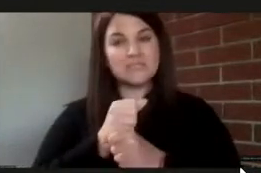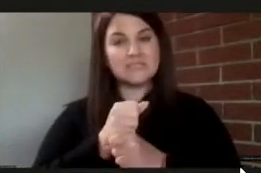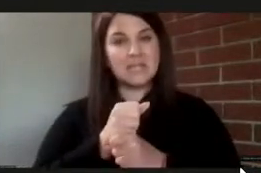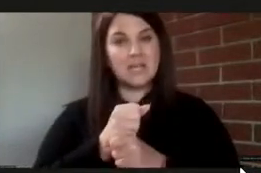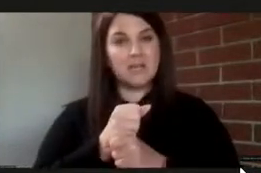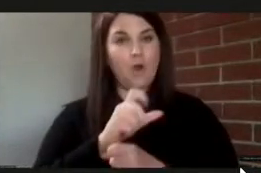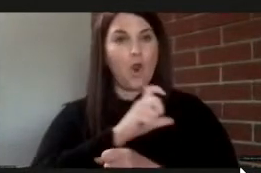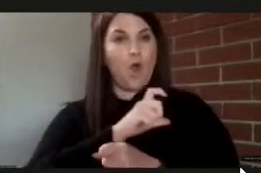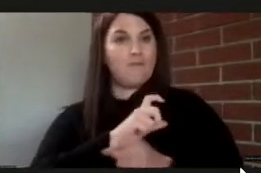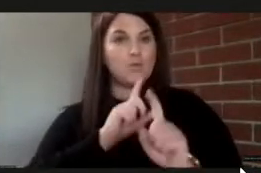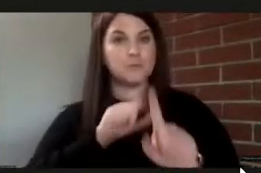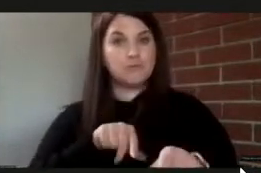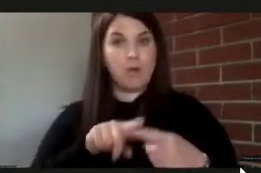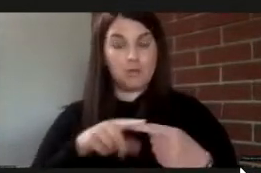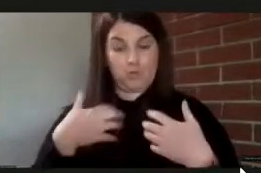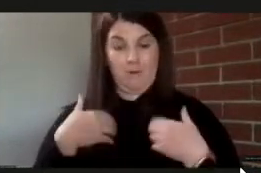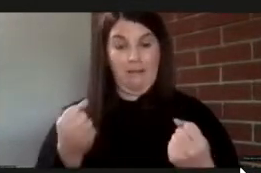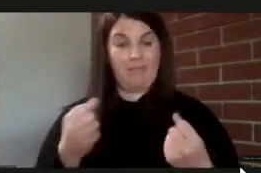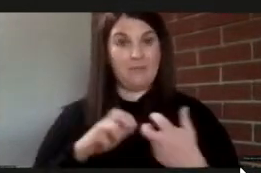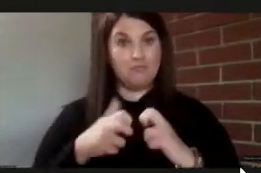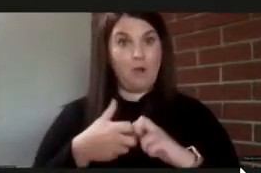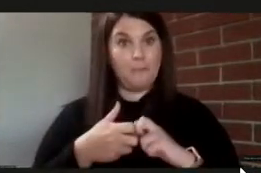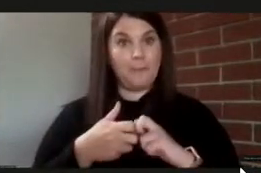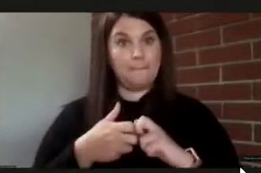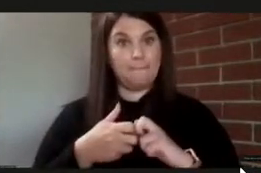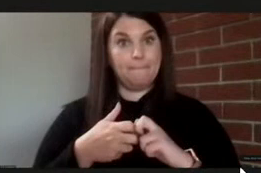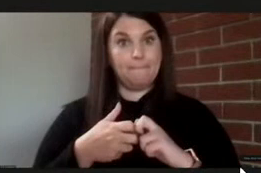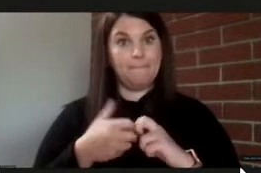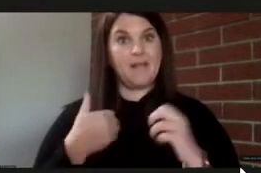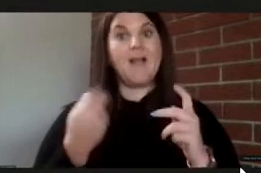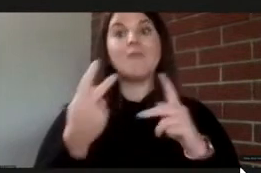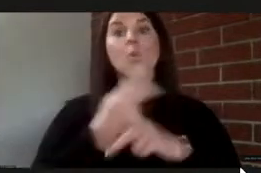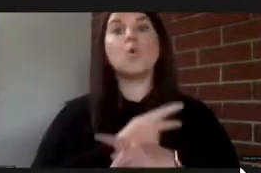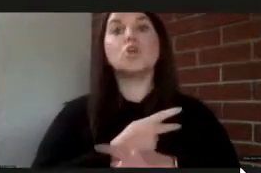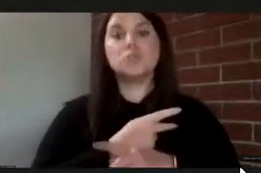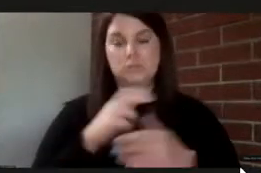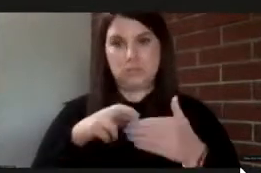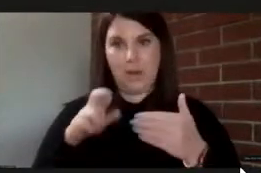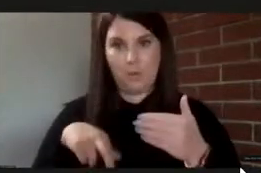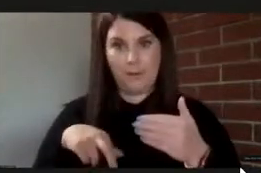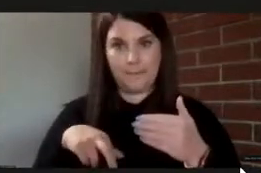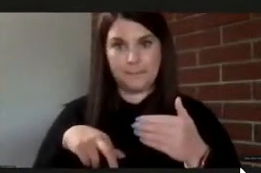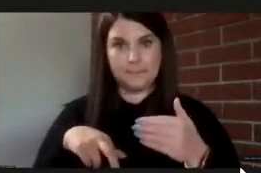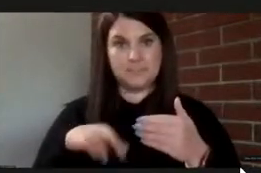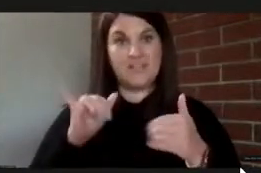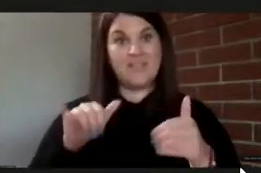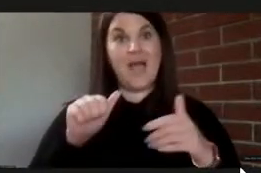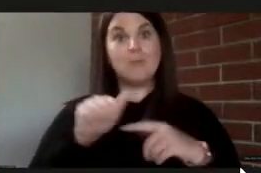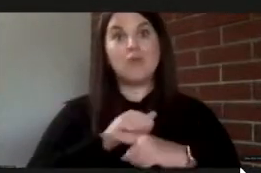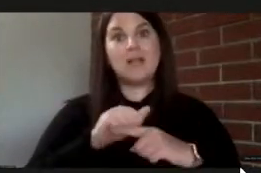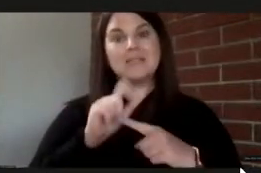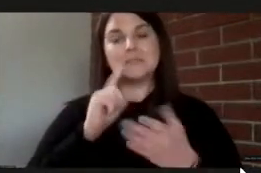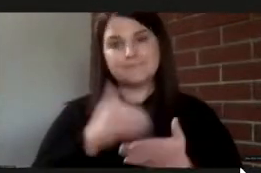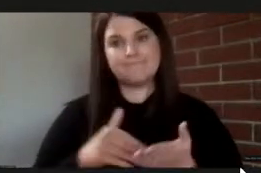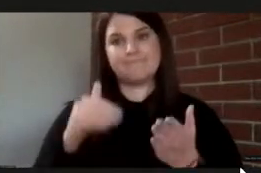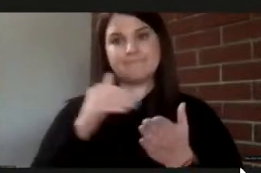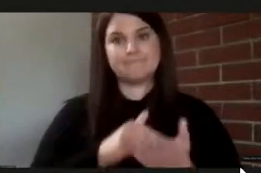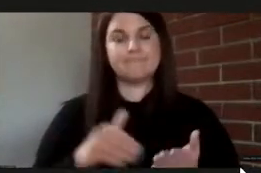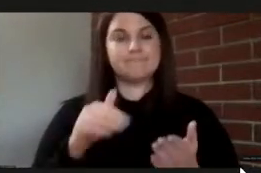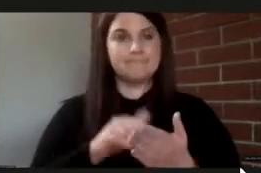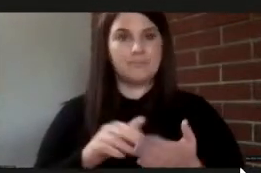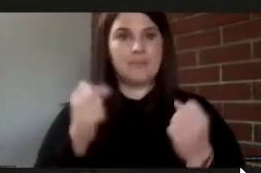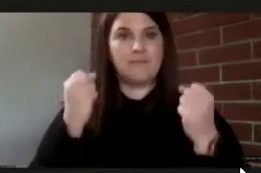enforcement response to a health problem have worse outcomes. And this practice perpetuates and is the source of